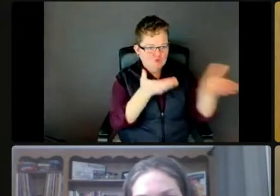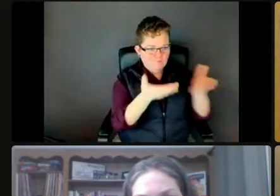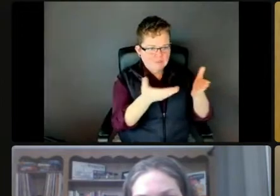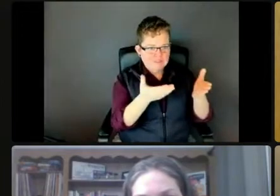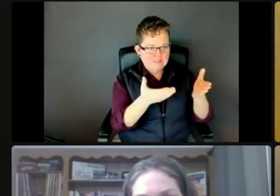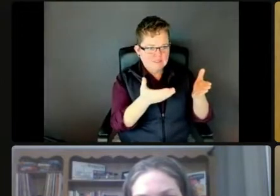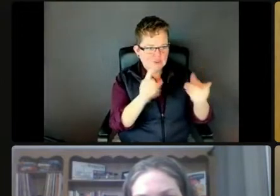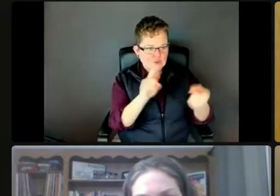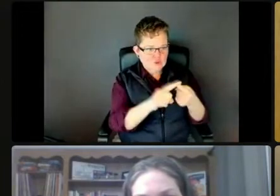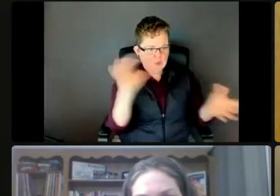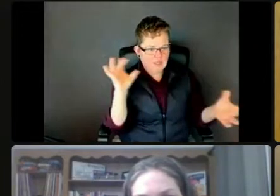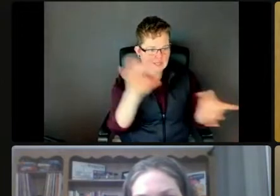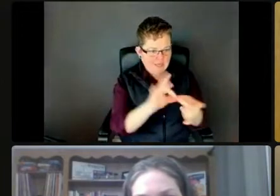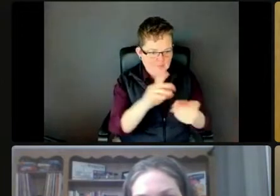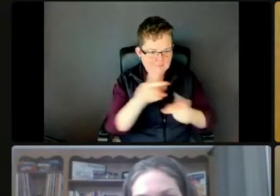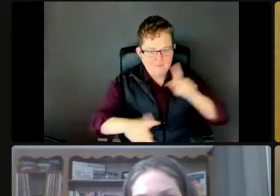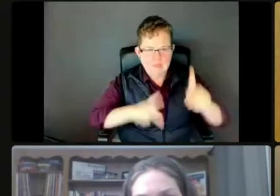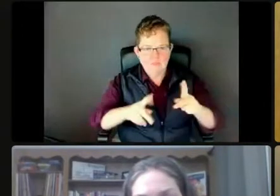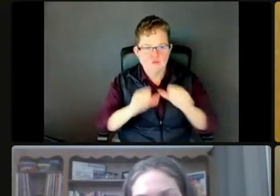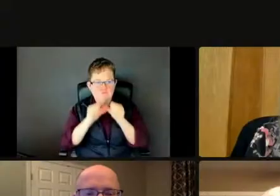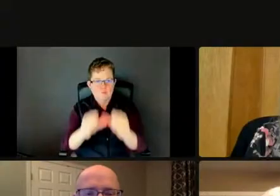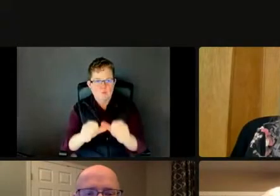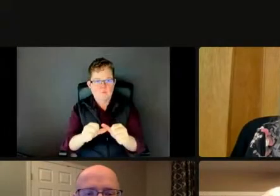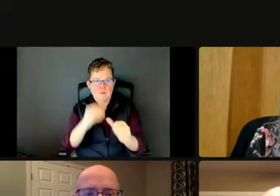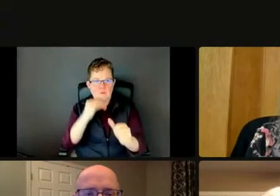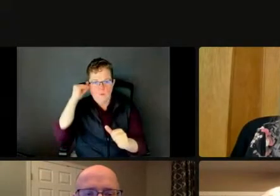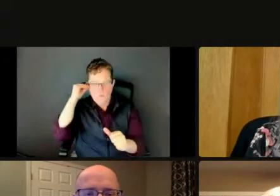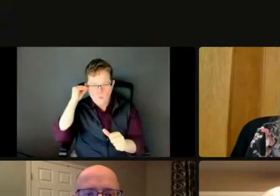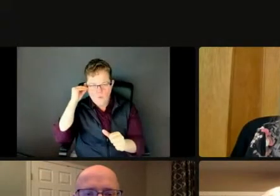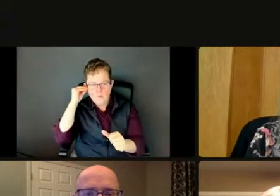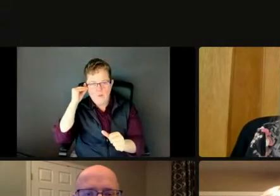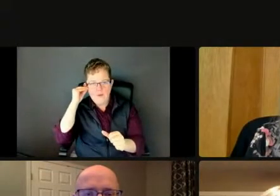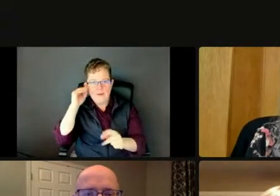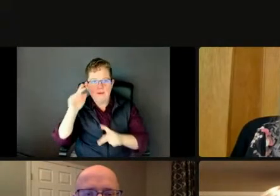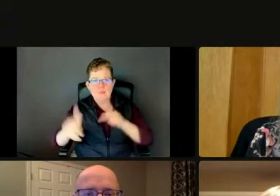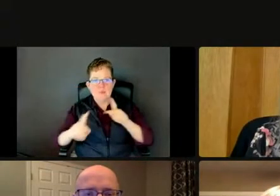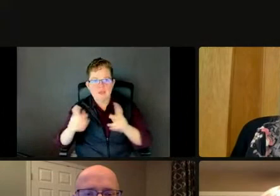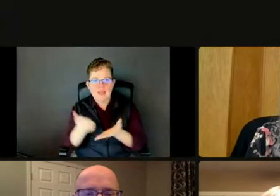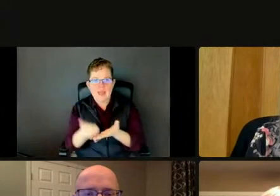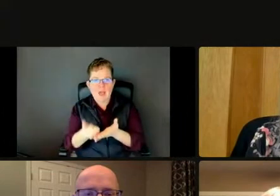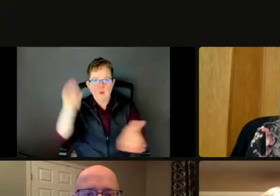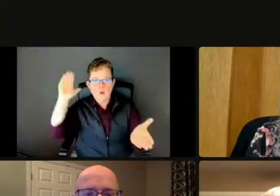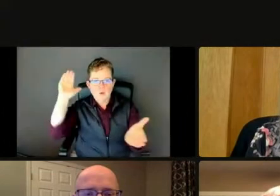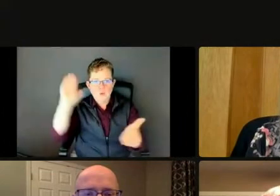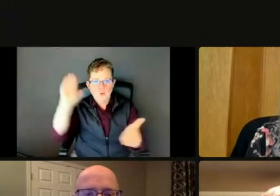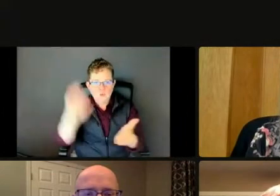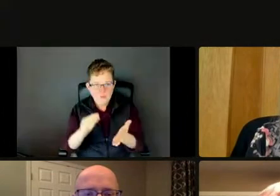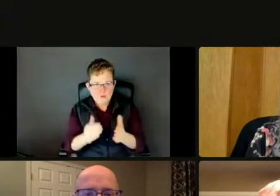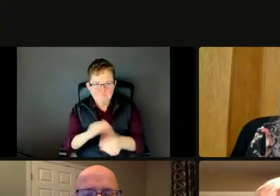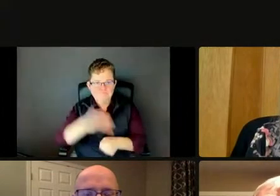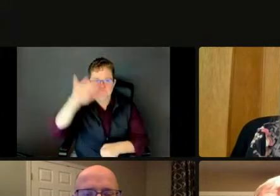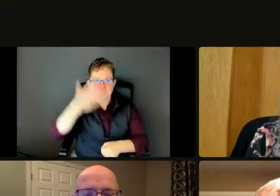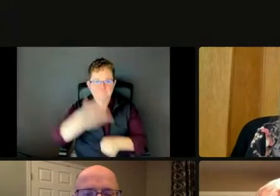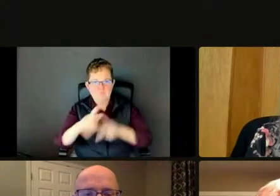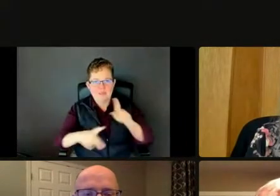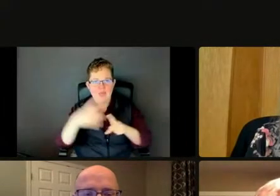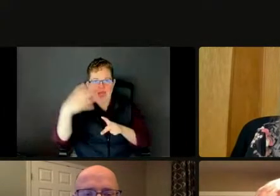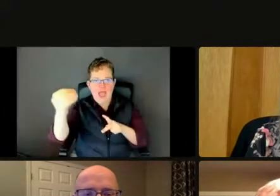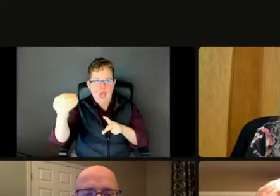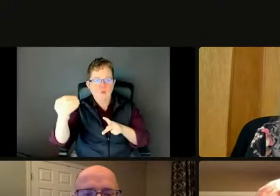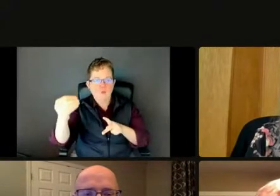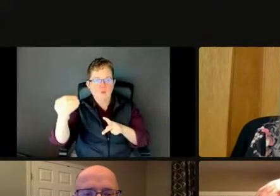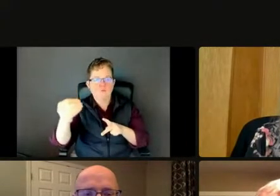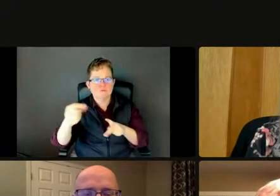people to shelter, the people that can help de-escalate people in the field, and the people who can ultimately